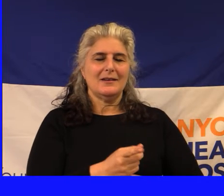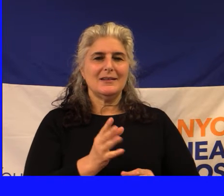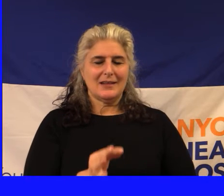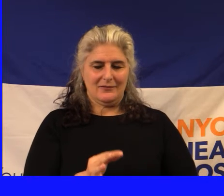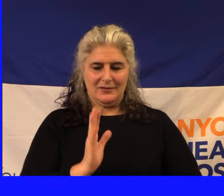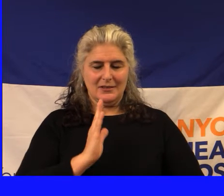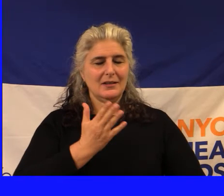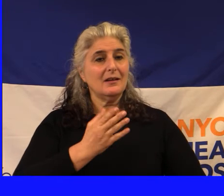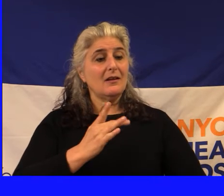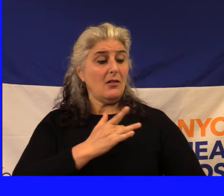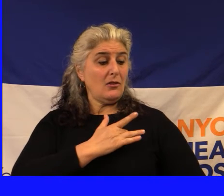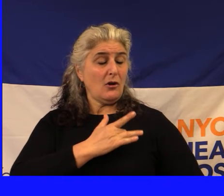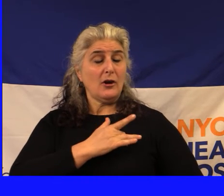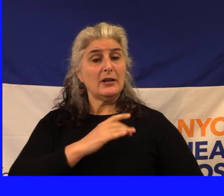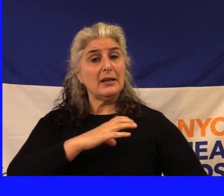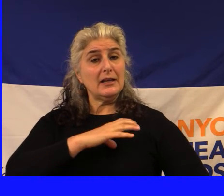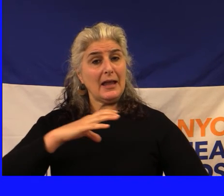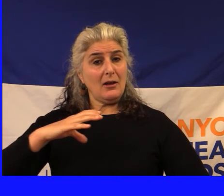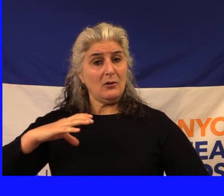has defined that as